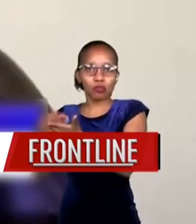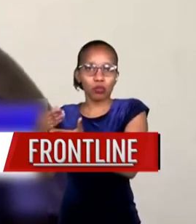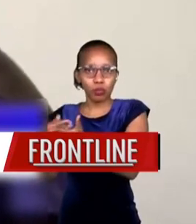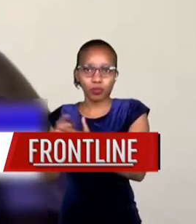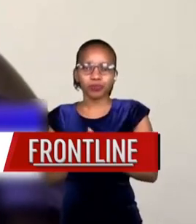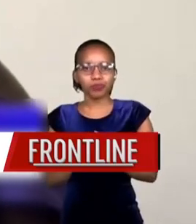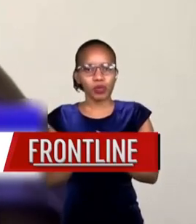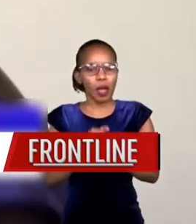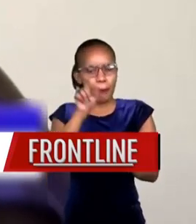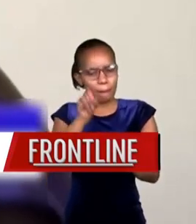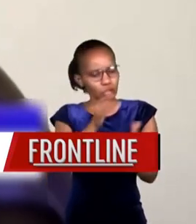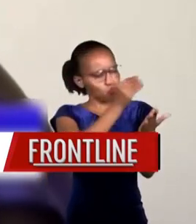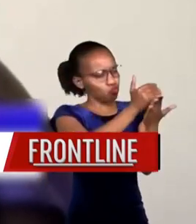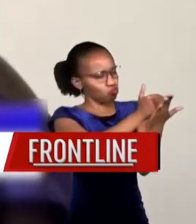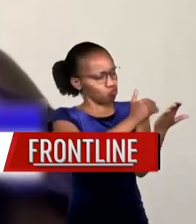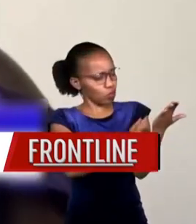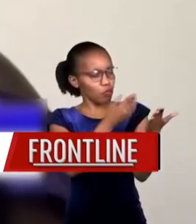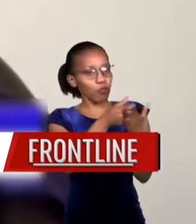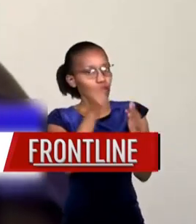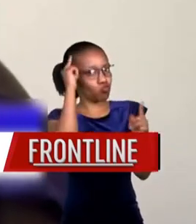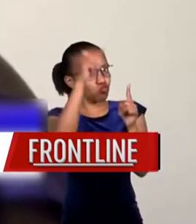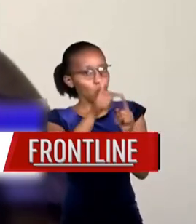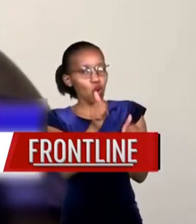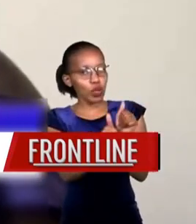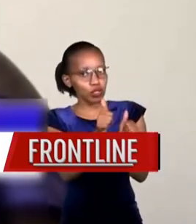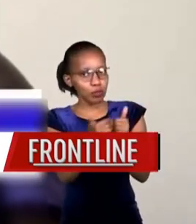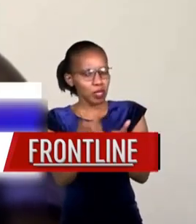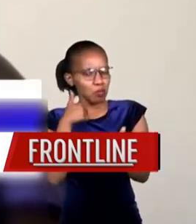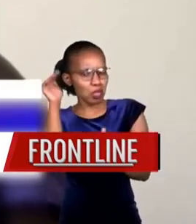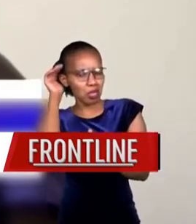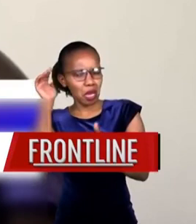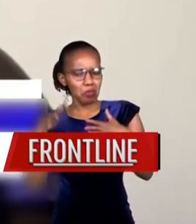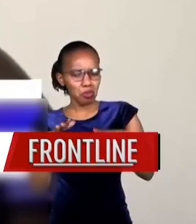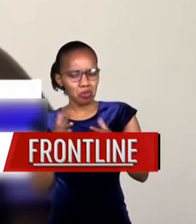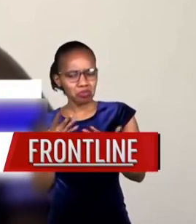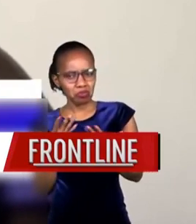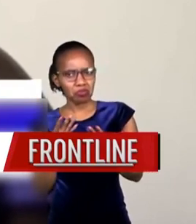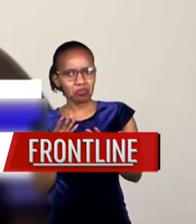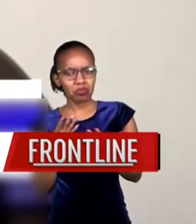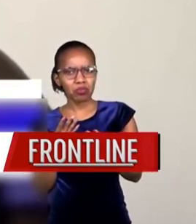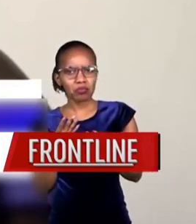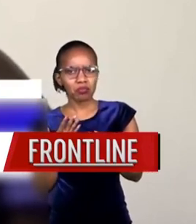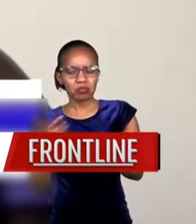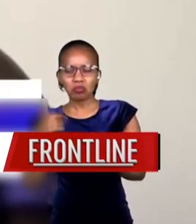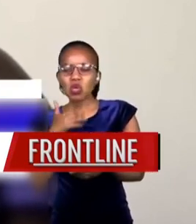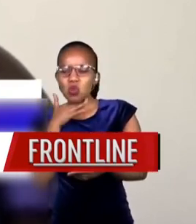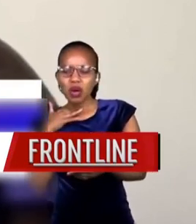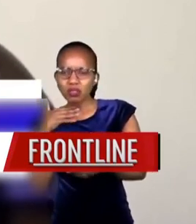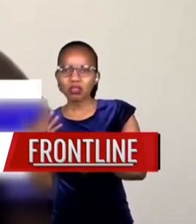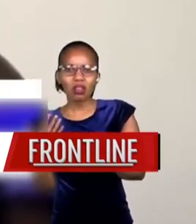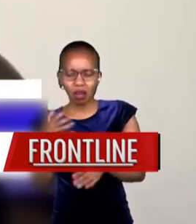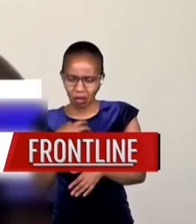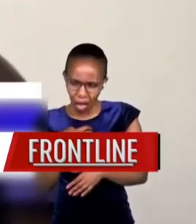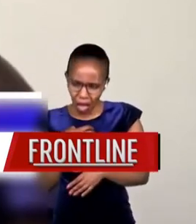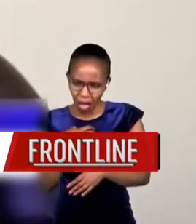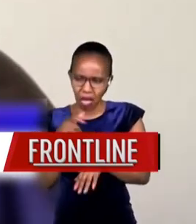really clear on what your financial goals are. Many times I hear people saying, I want to retire